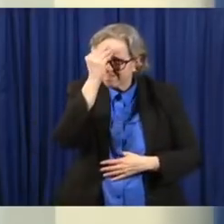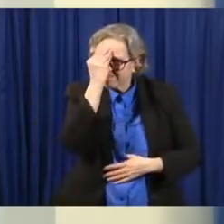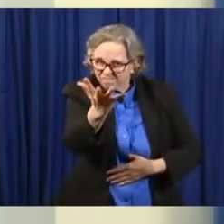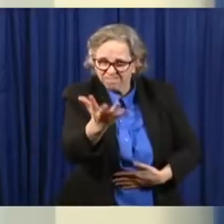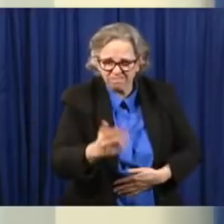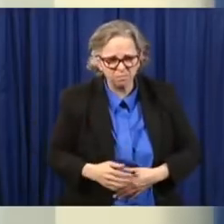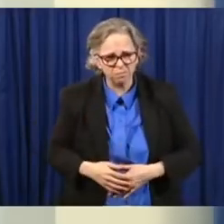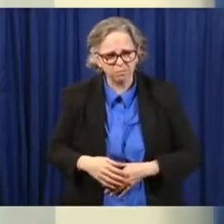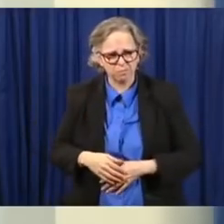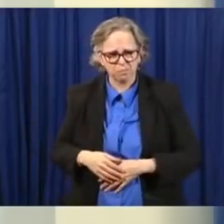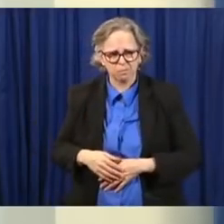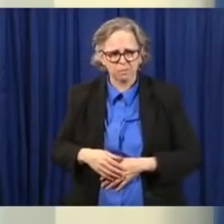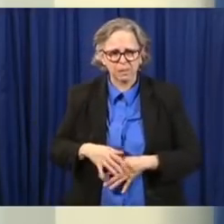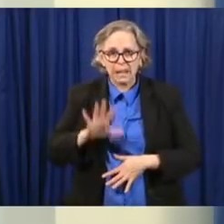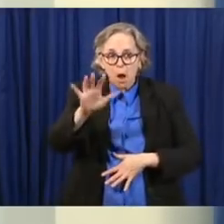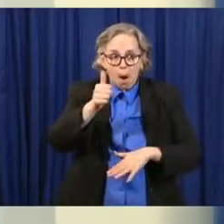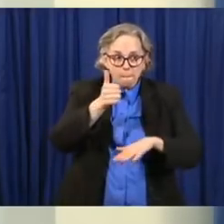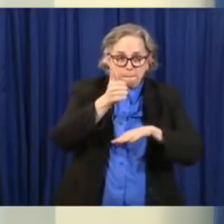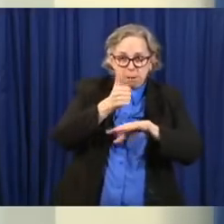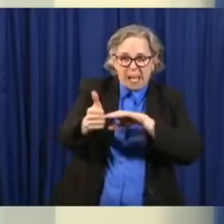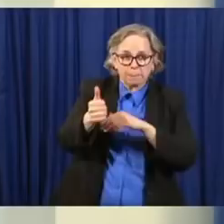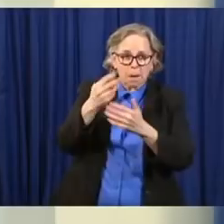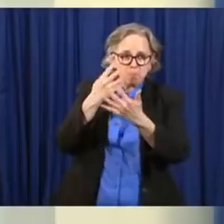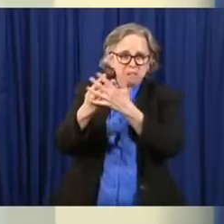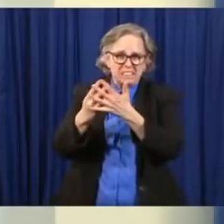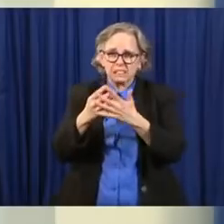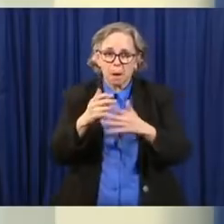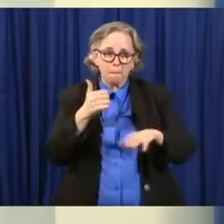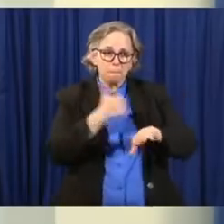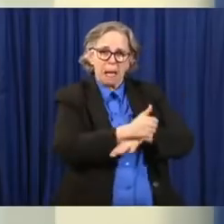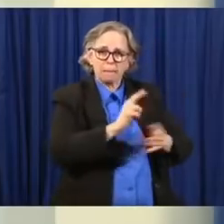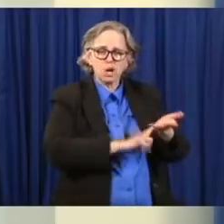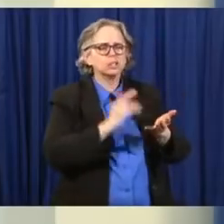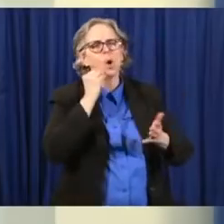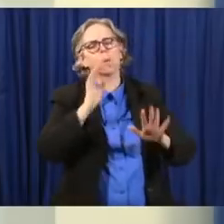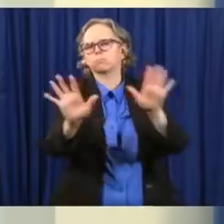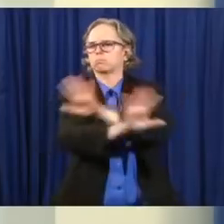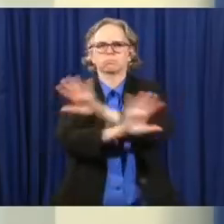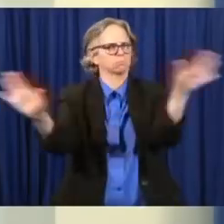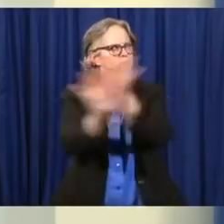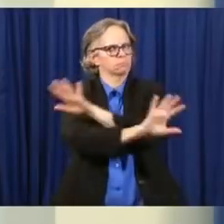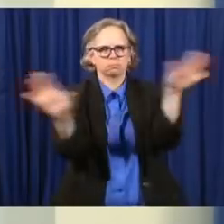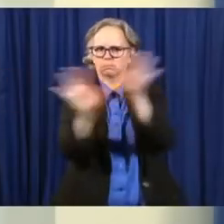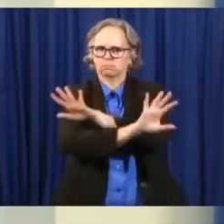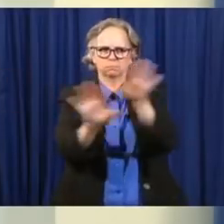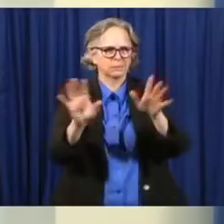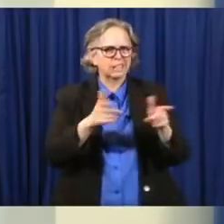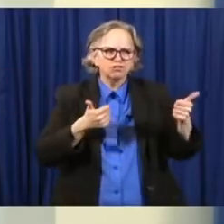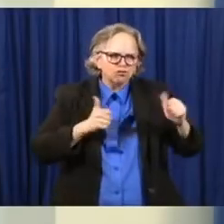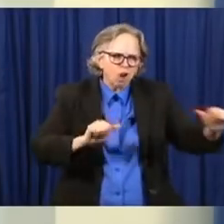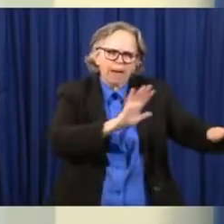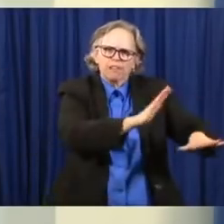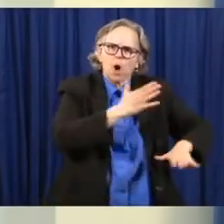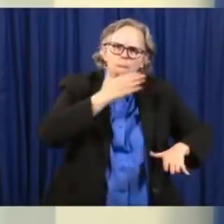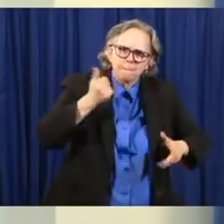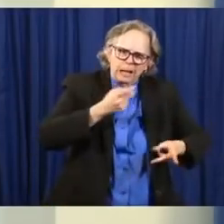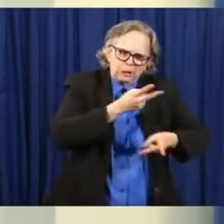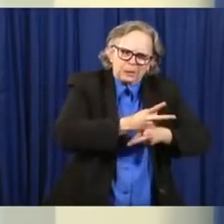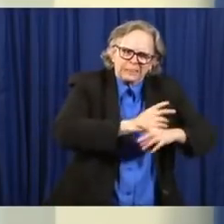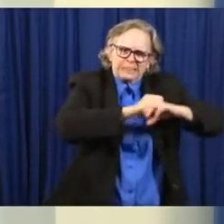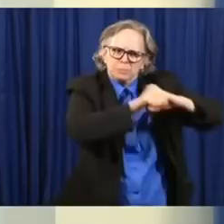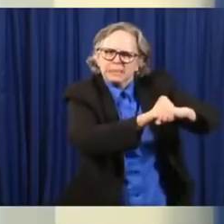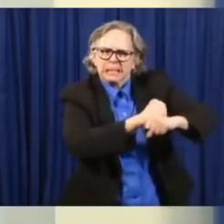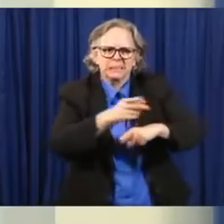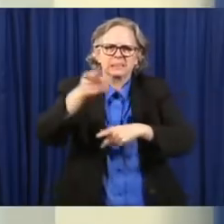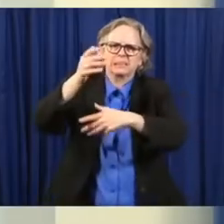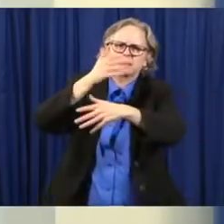don't blame in a prison. We have one of the best directors of prisons there are in the country. Everyone is maximizing what they can do.